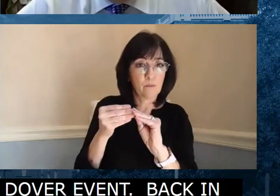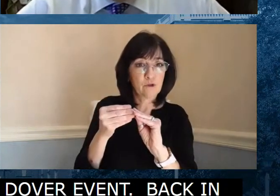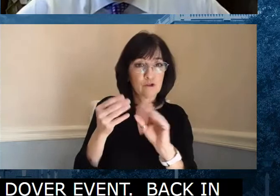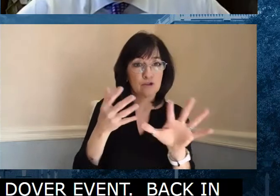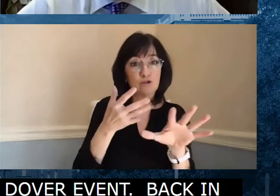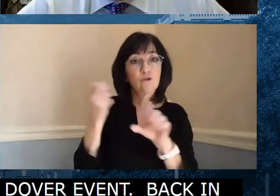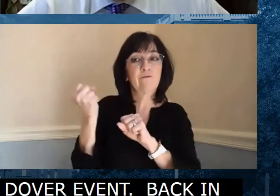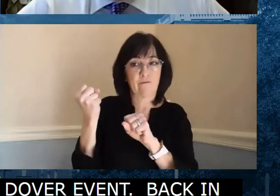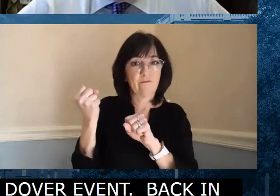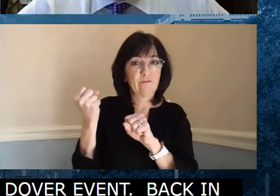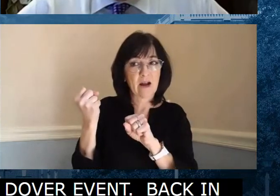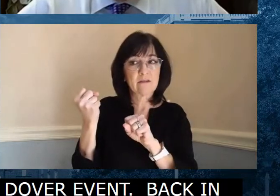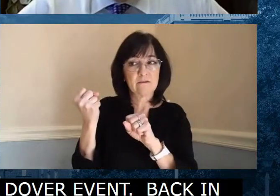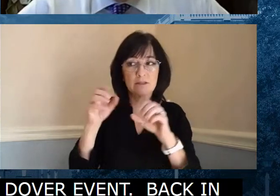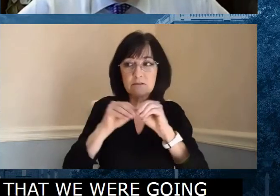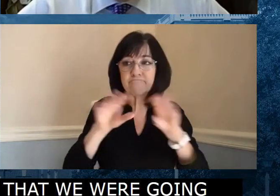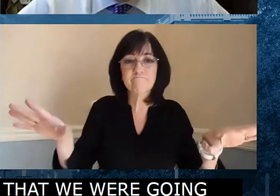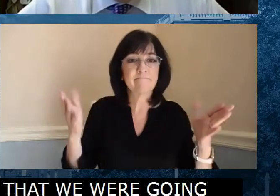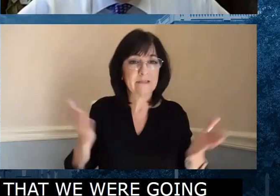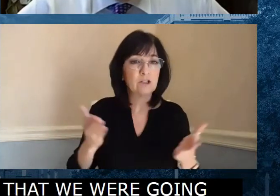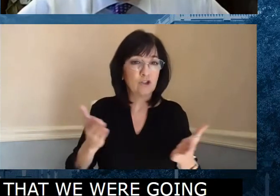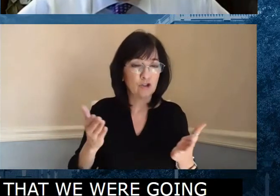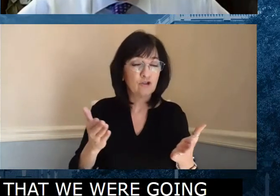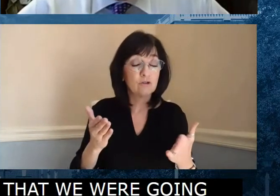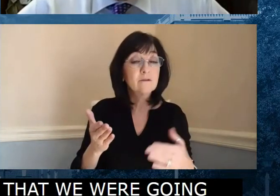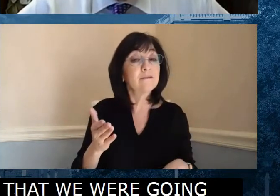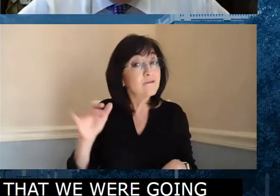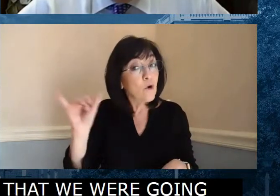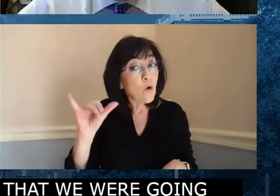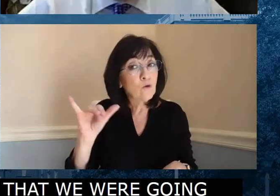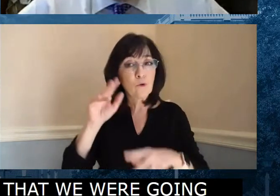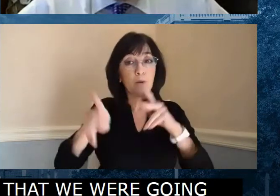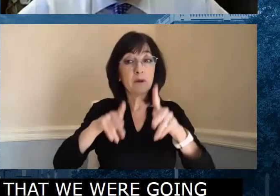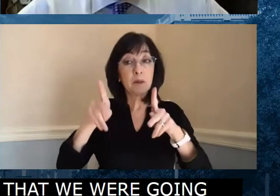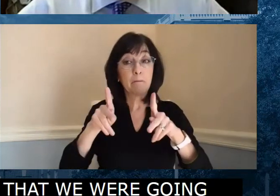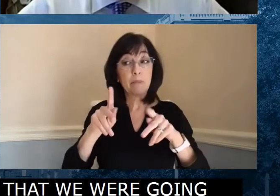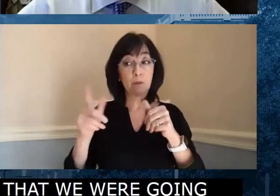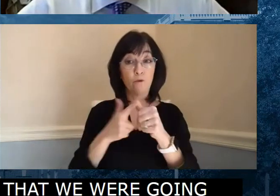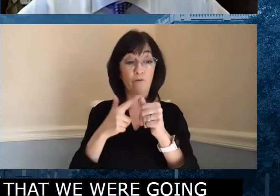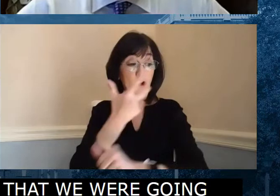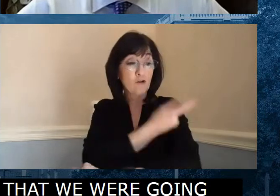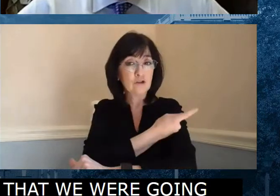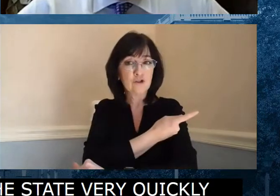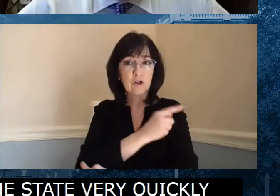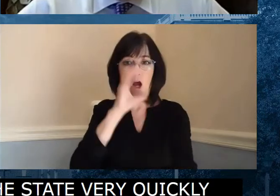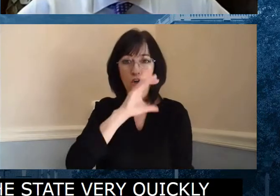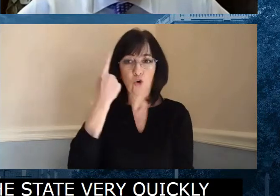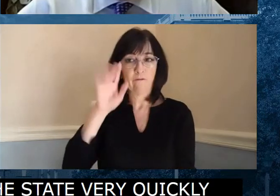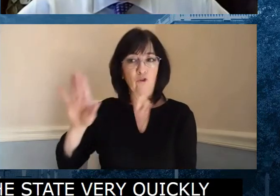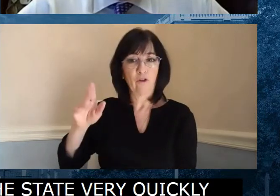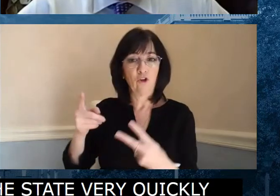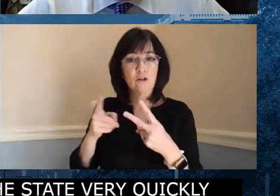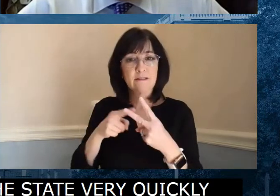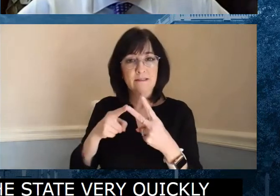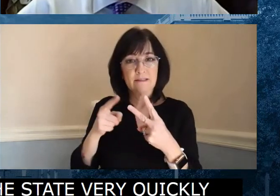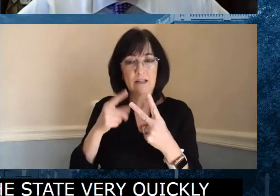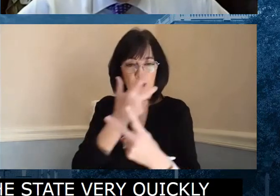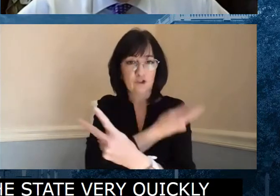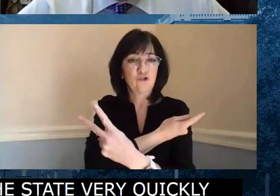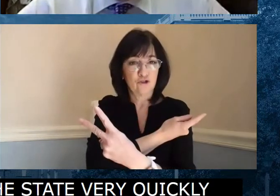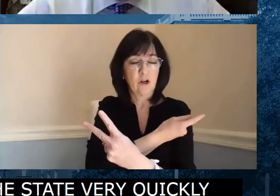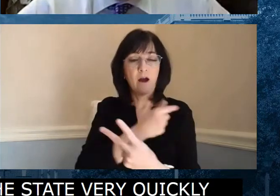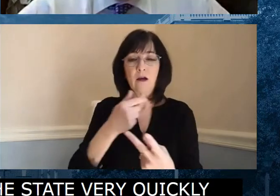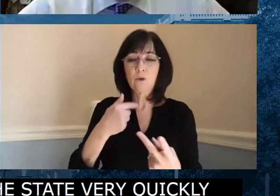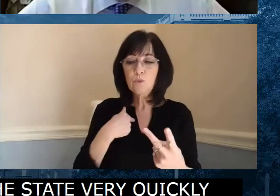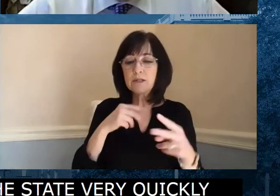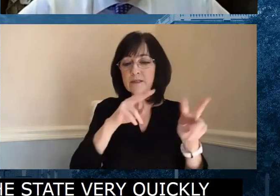a lot of second doses that we had to make sure people got in a timely fashion. And we looked at options, whether